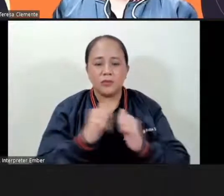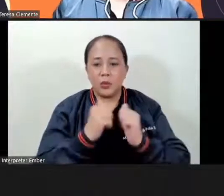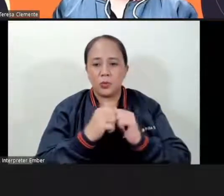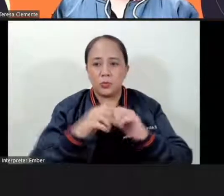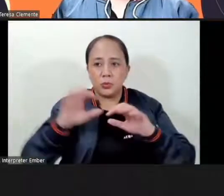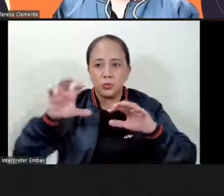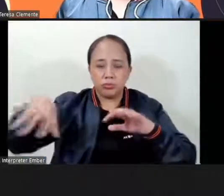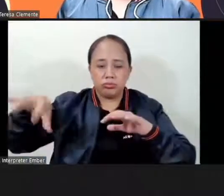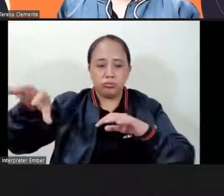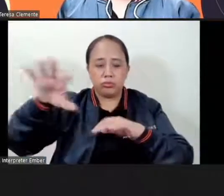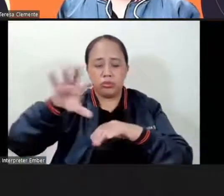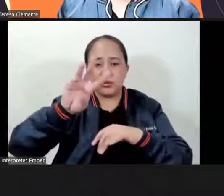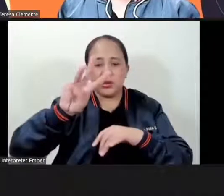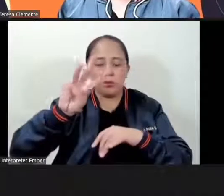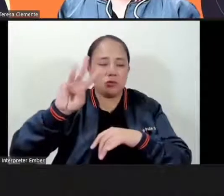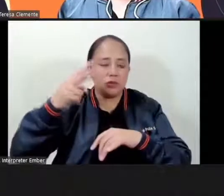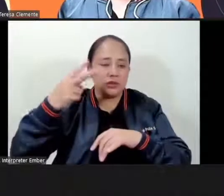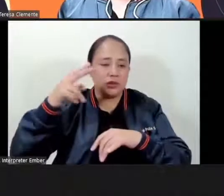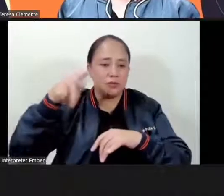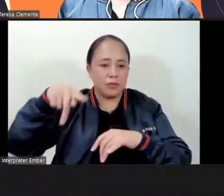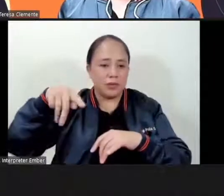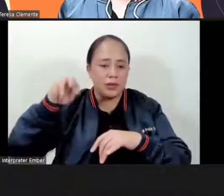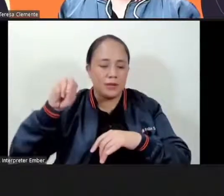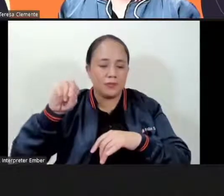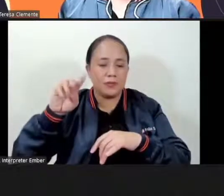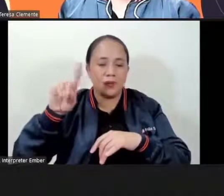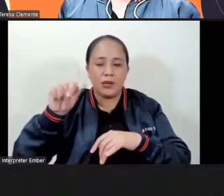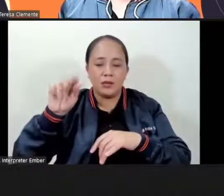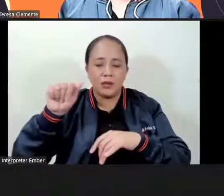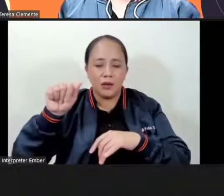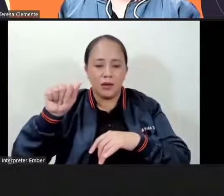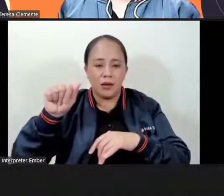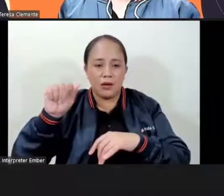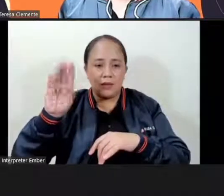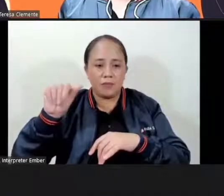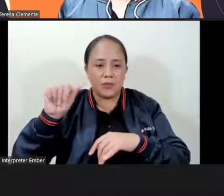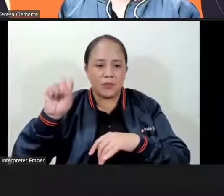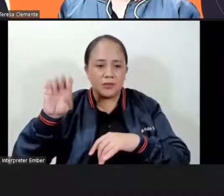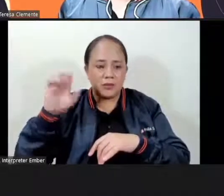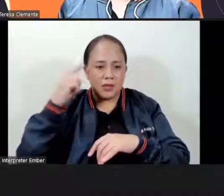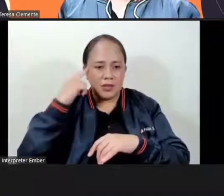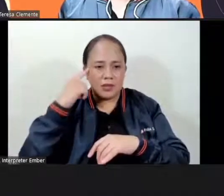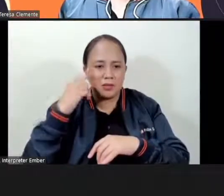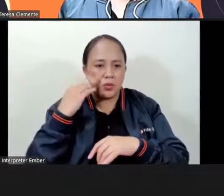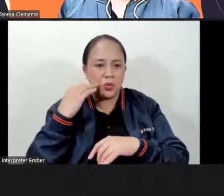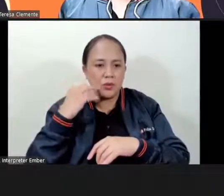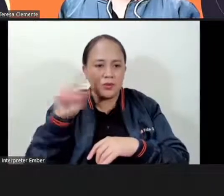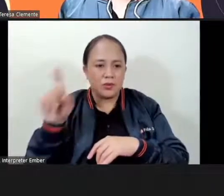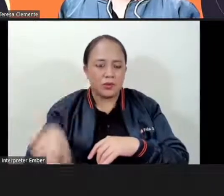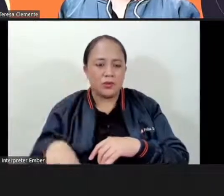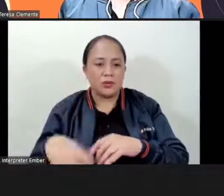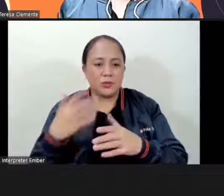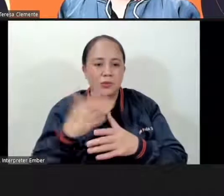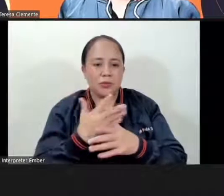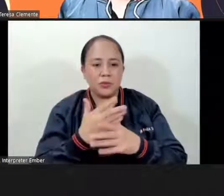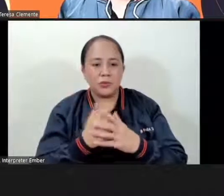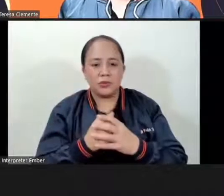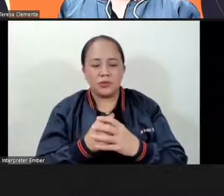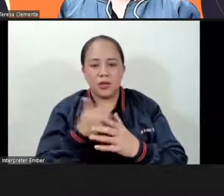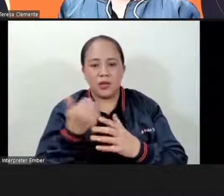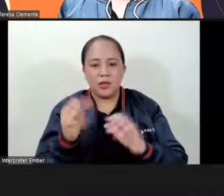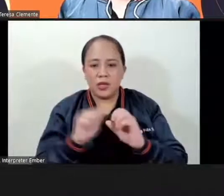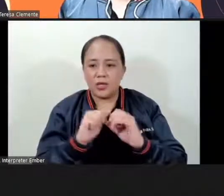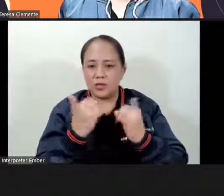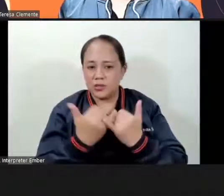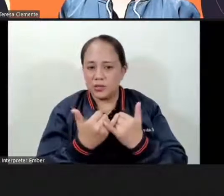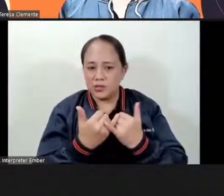the WCPMIS database? I guess this is kulang yung question na shared to the other agencies, or